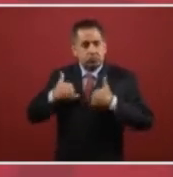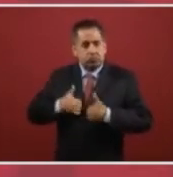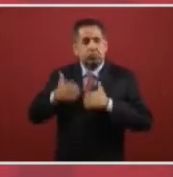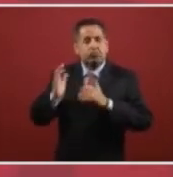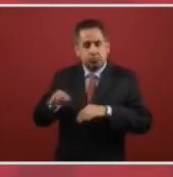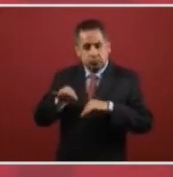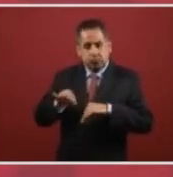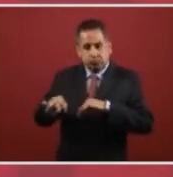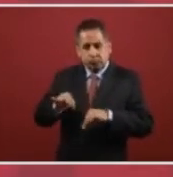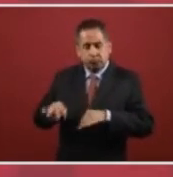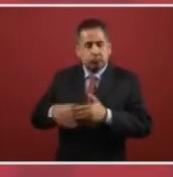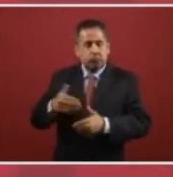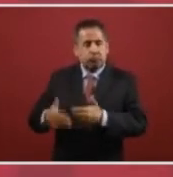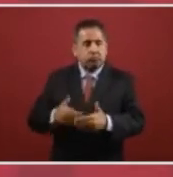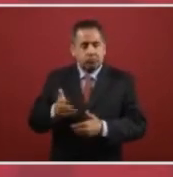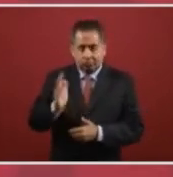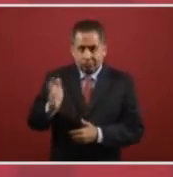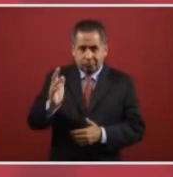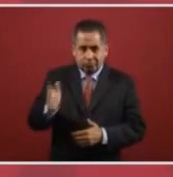today working